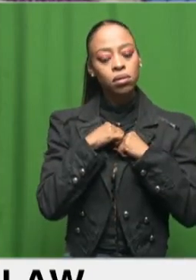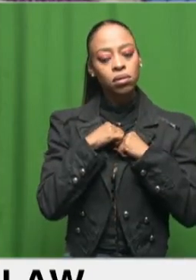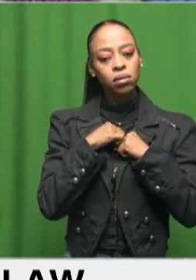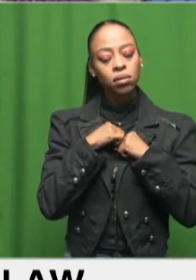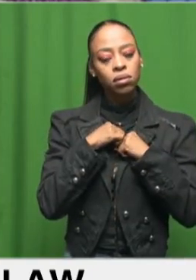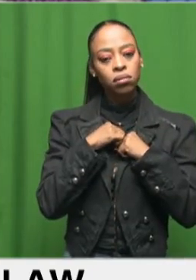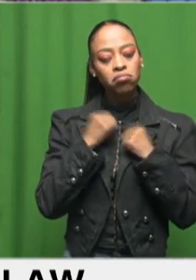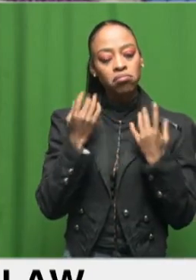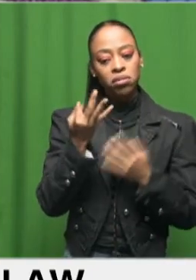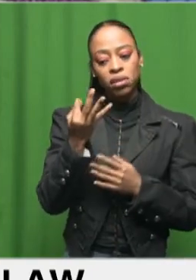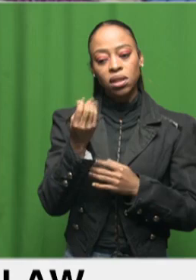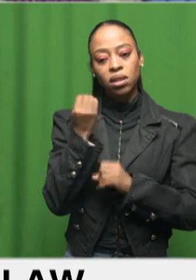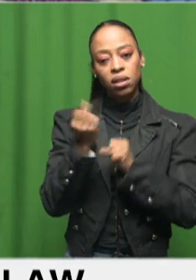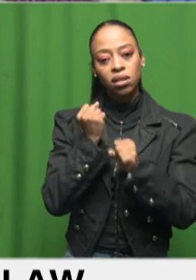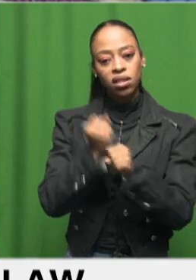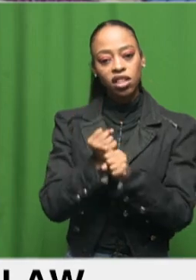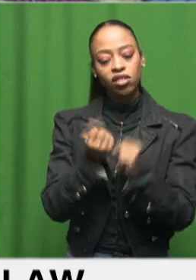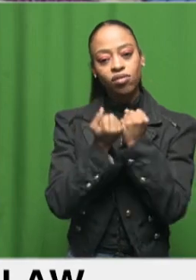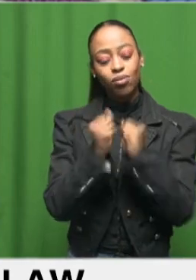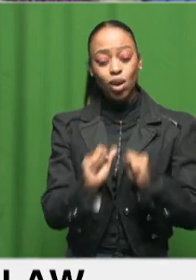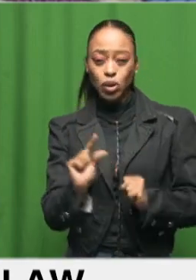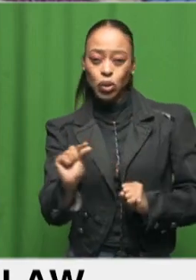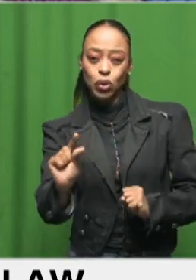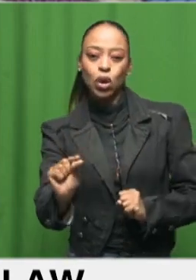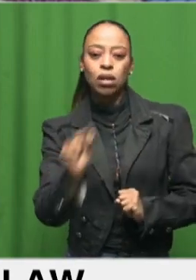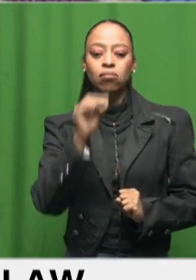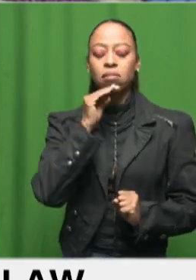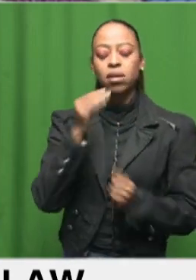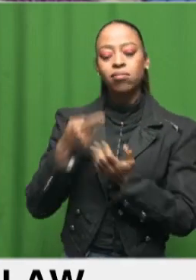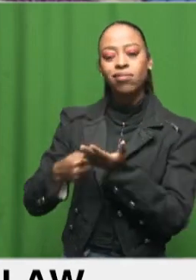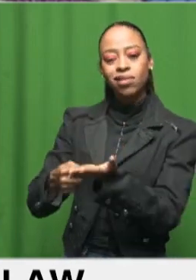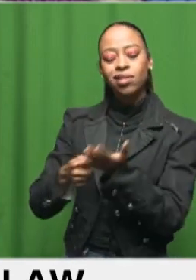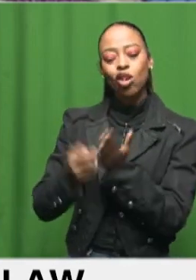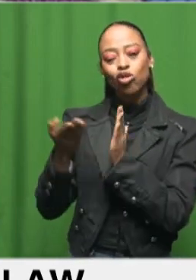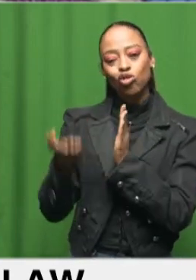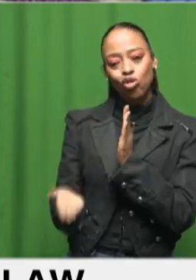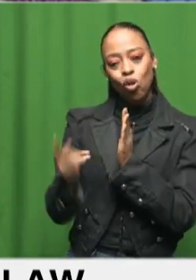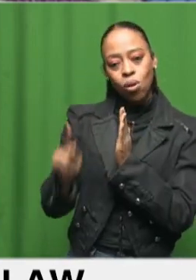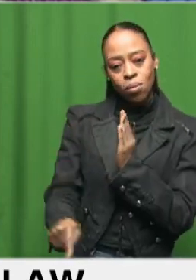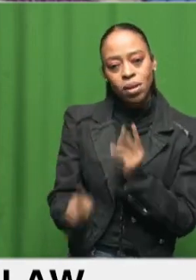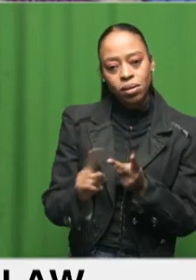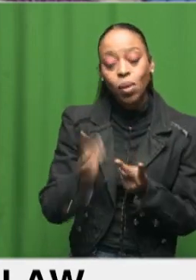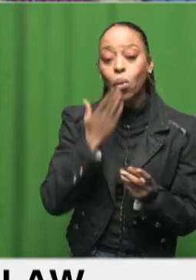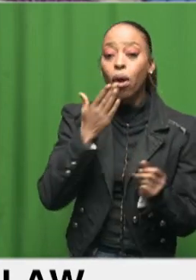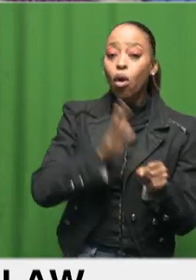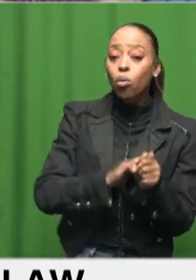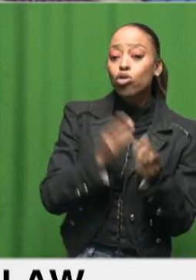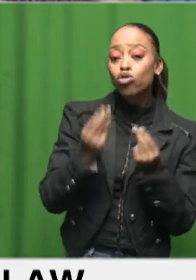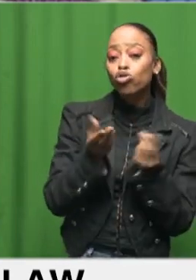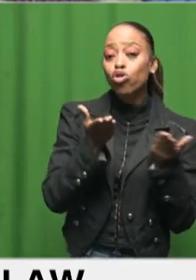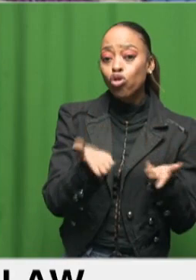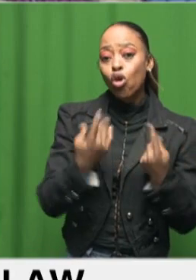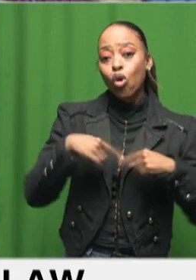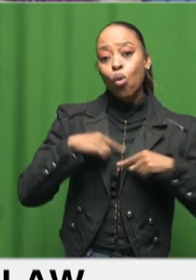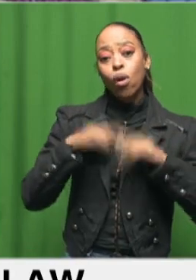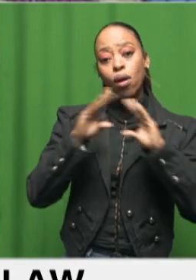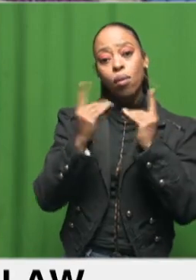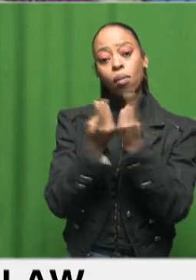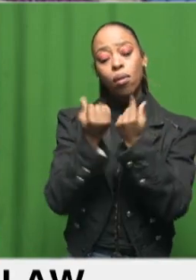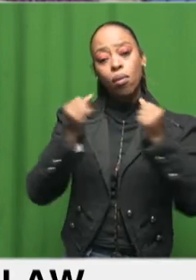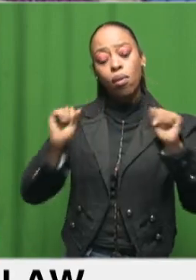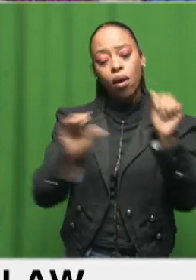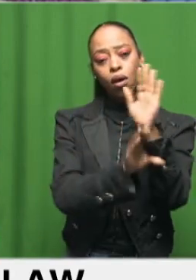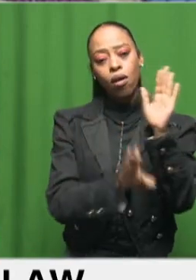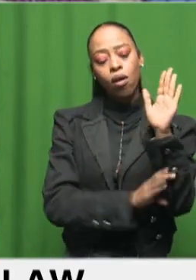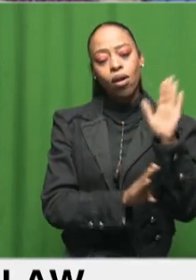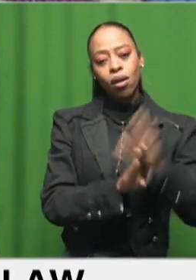toward 30 years of democracy. This should be the discussion, and this is what we commit to do, at least as the Department of Justice and Constitutional Development,